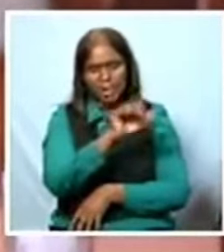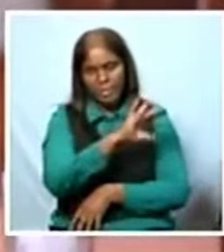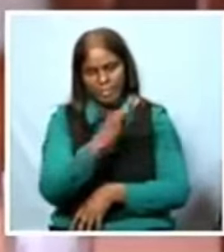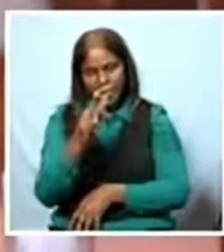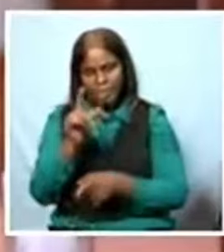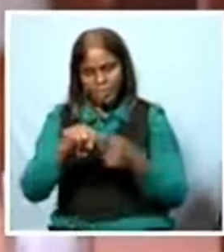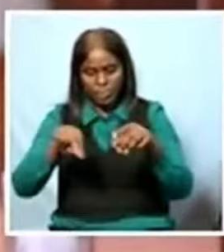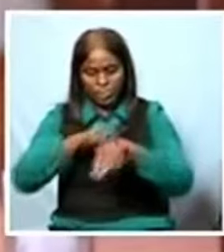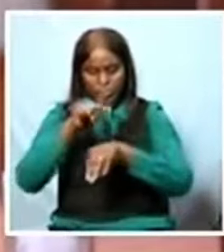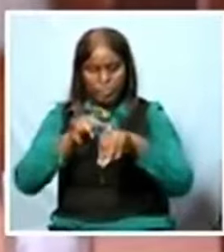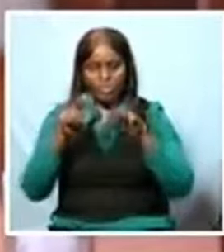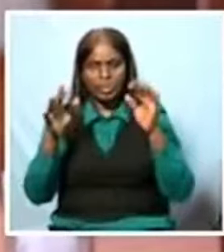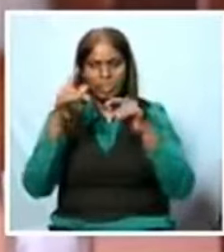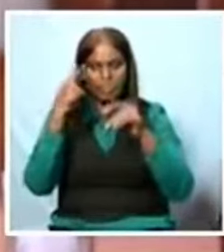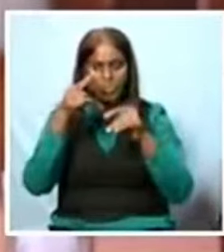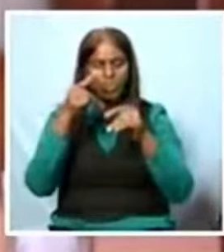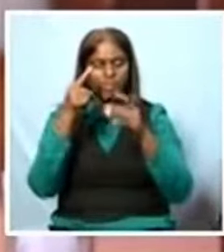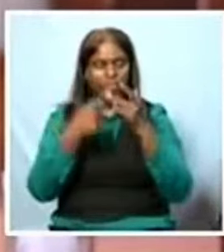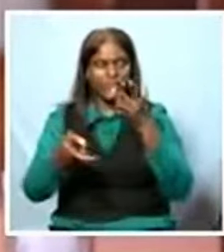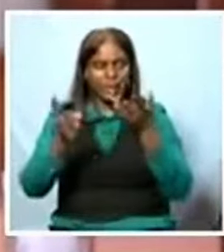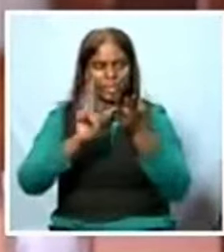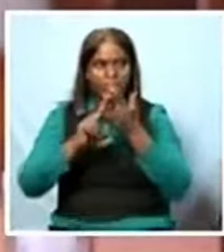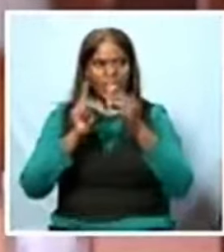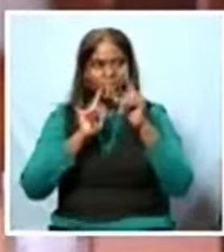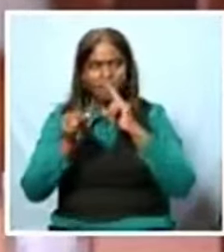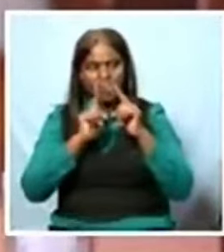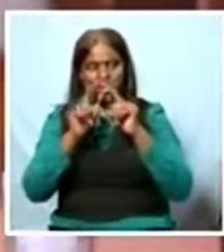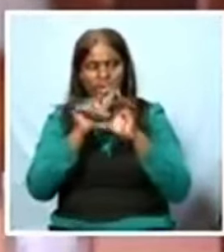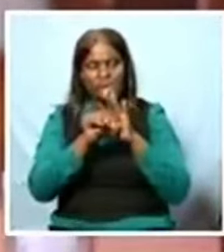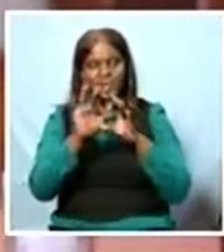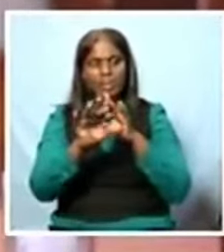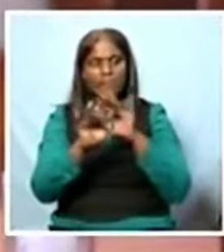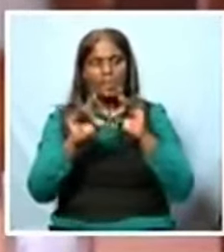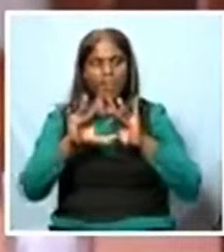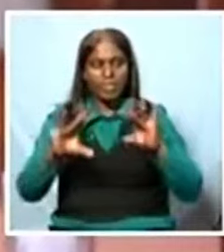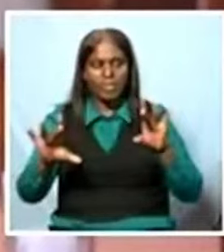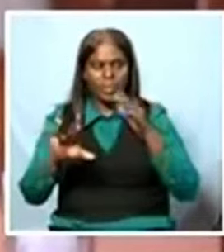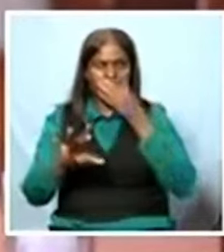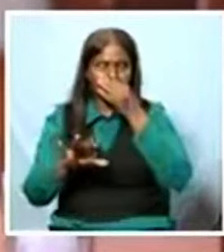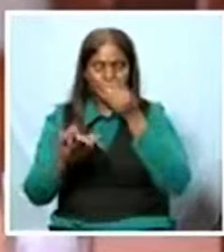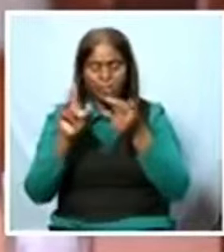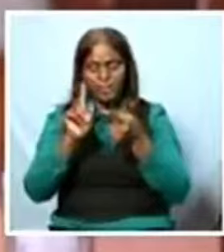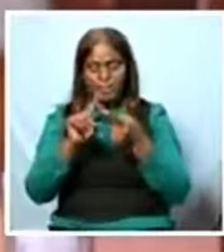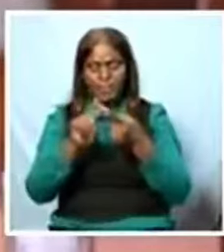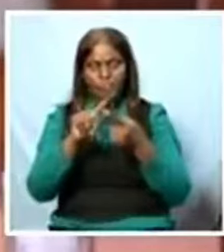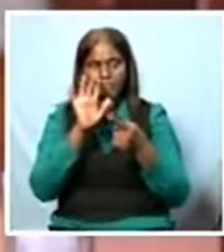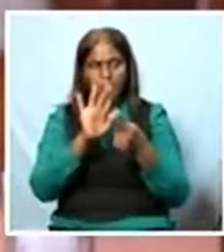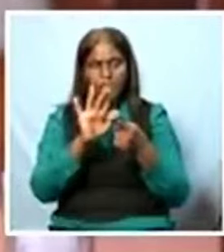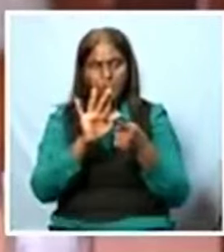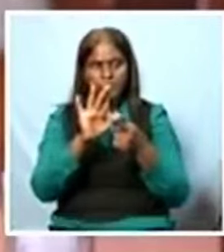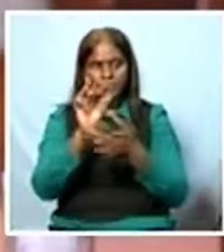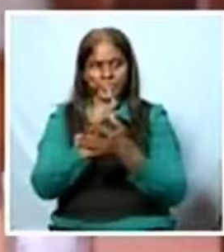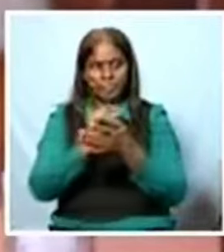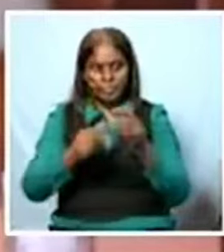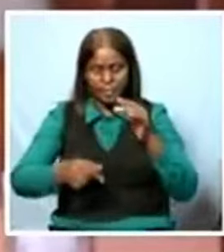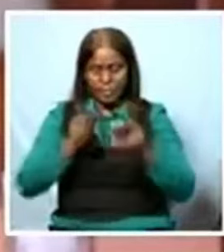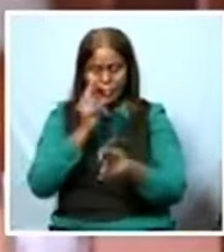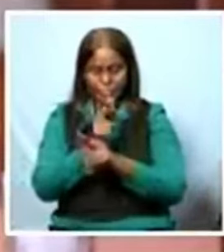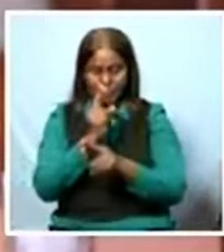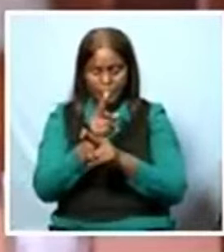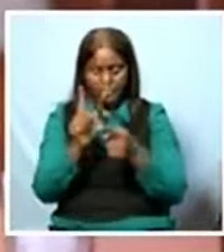National Assembly for reconsideration on the following grounds. 1. Right to